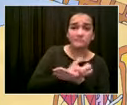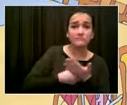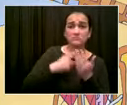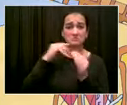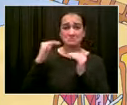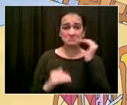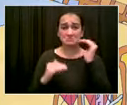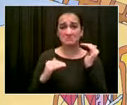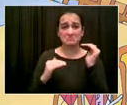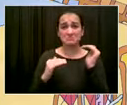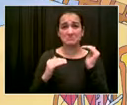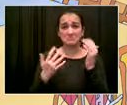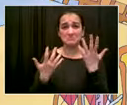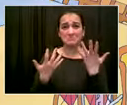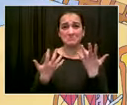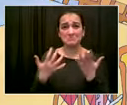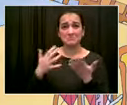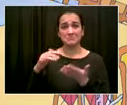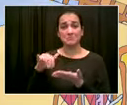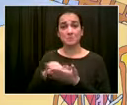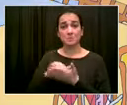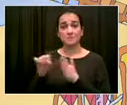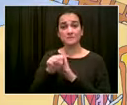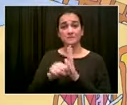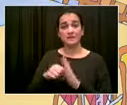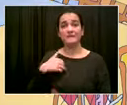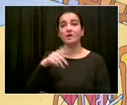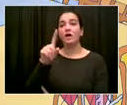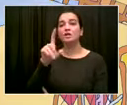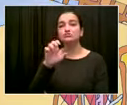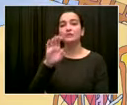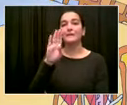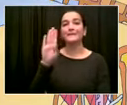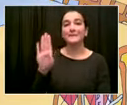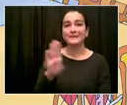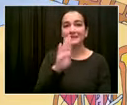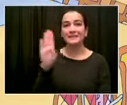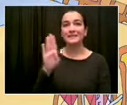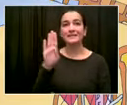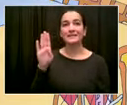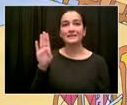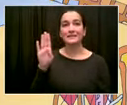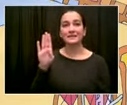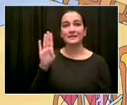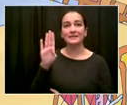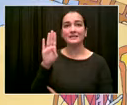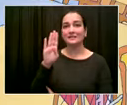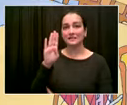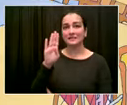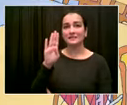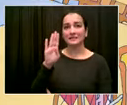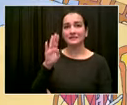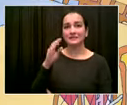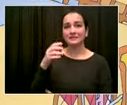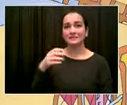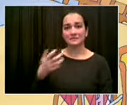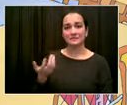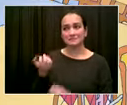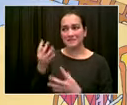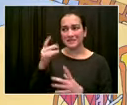intensified their wealth to the tune of about $87 billion. So what I'm focused on is asking those who have done